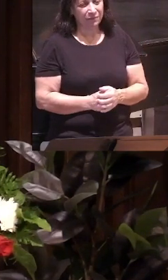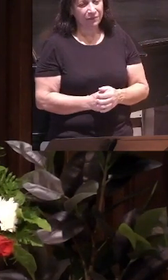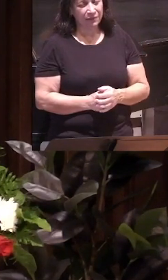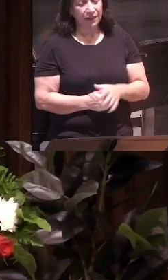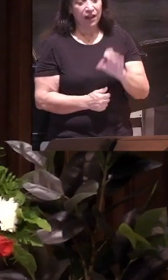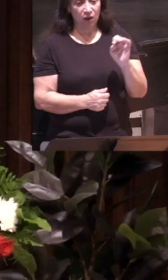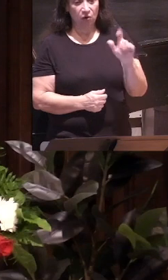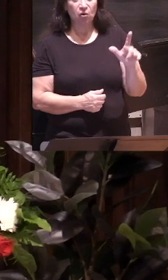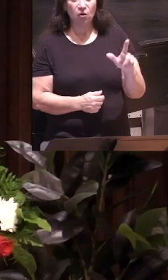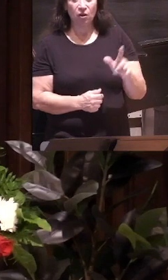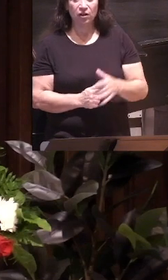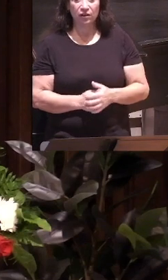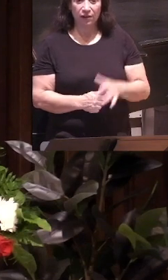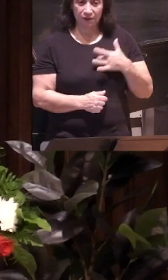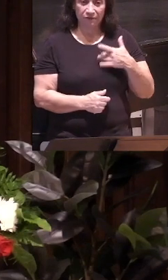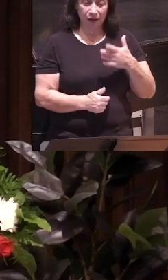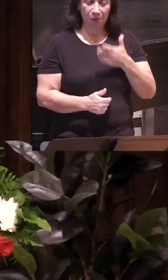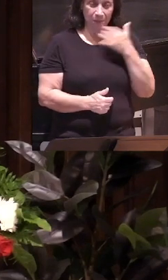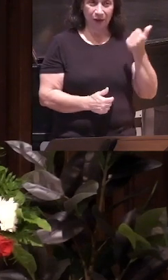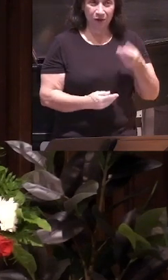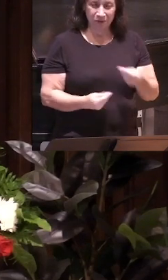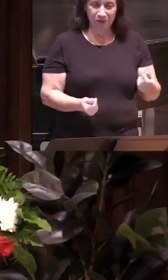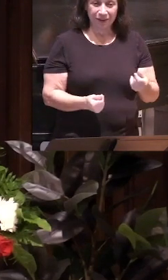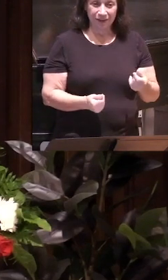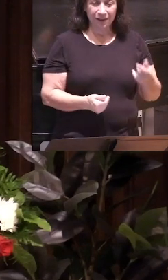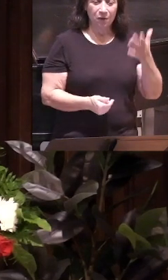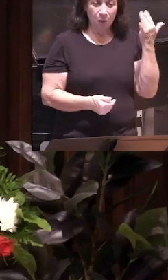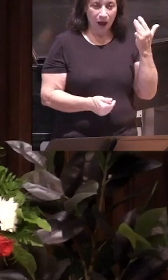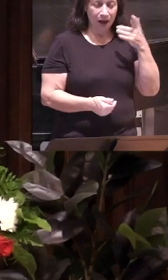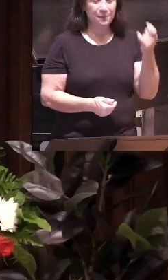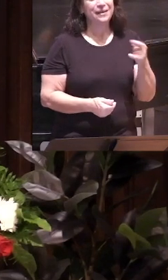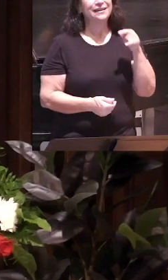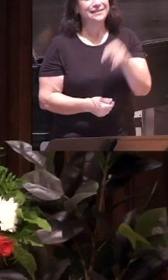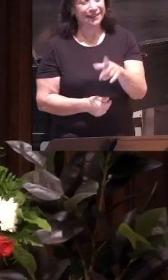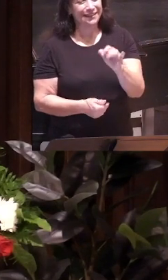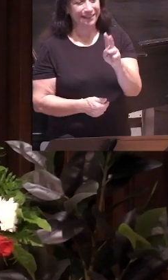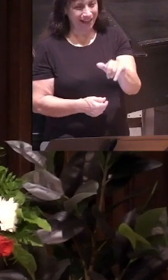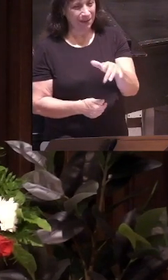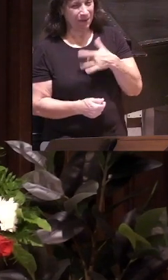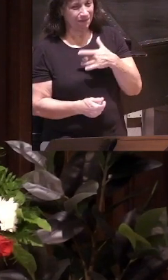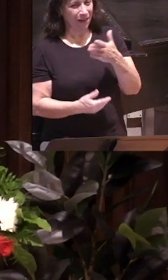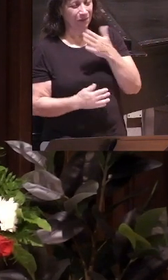And Earl felt better that Tammy felt better.